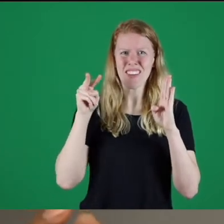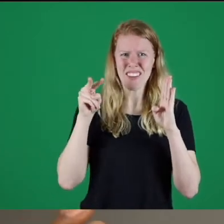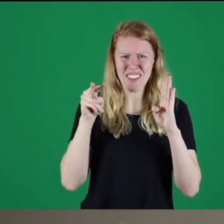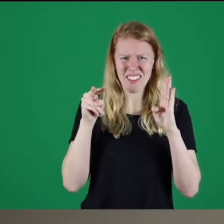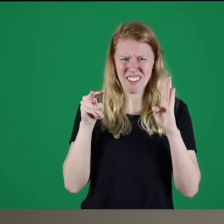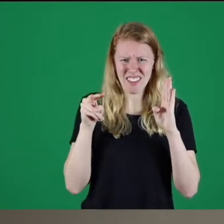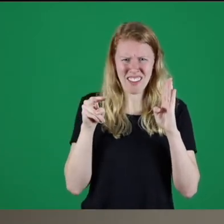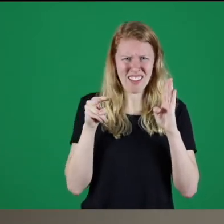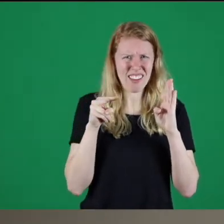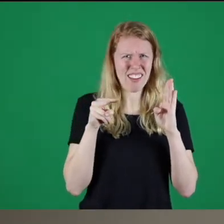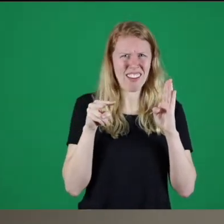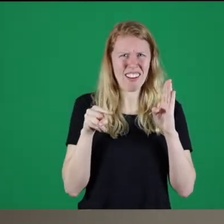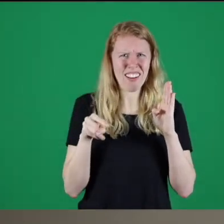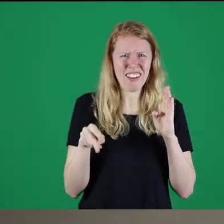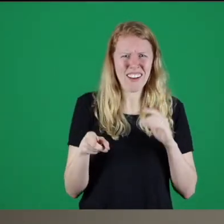and I look,